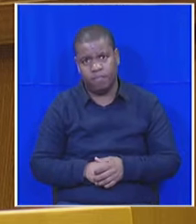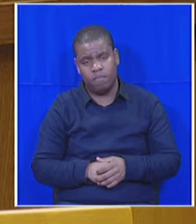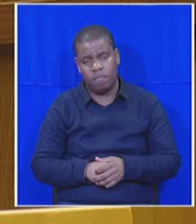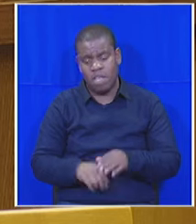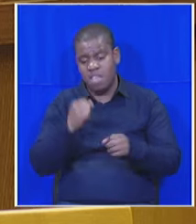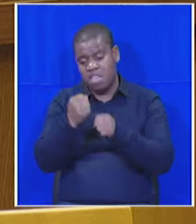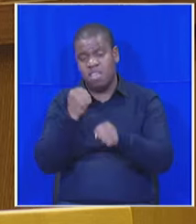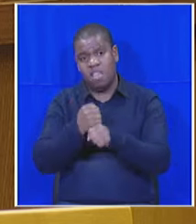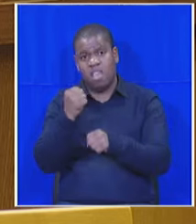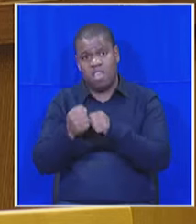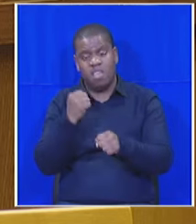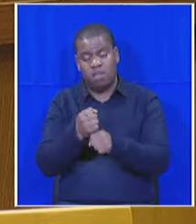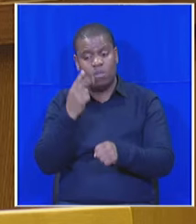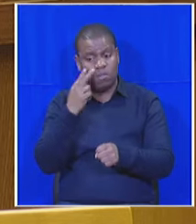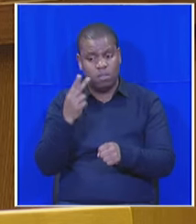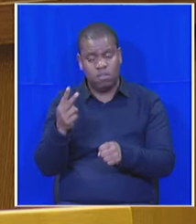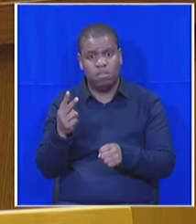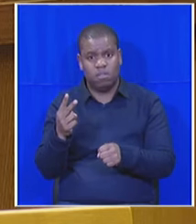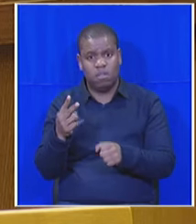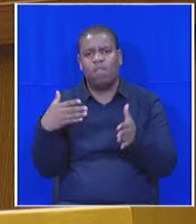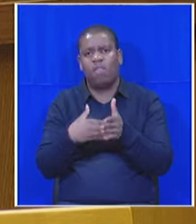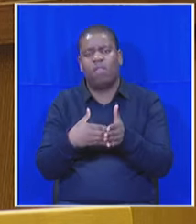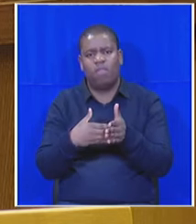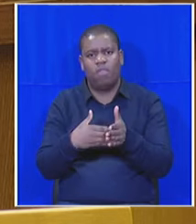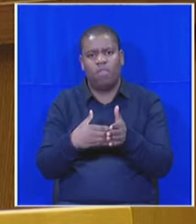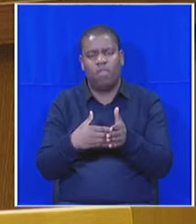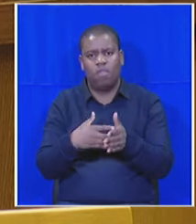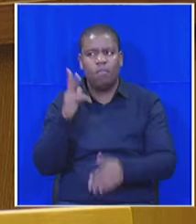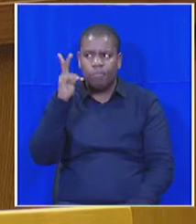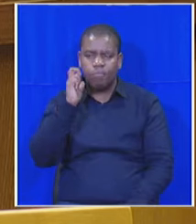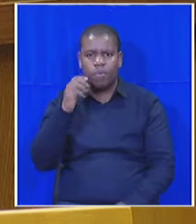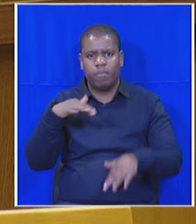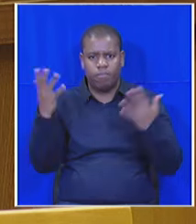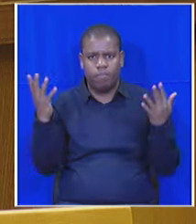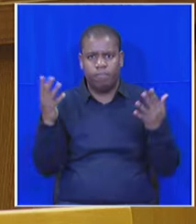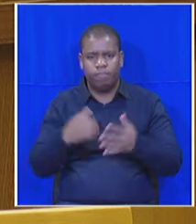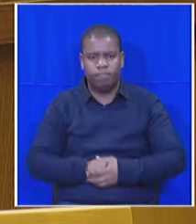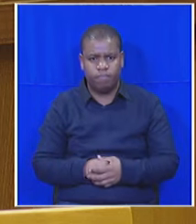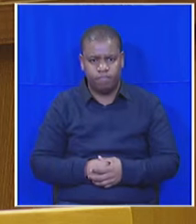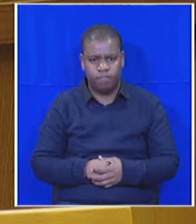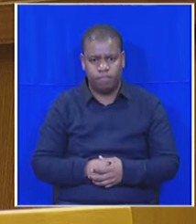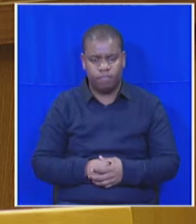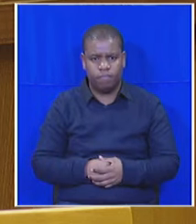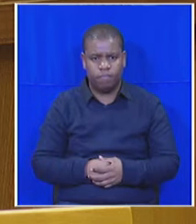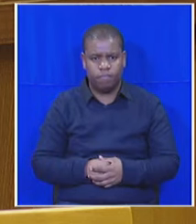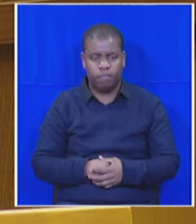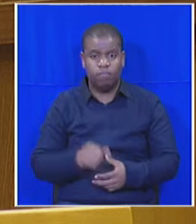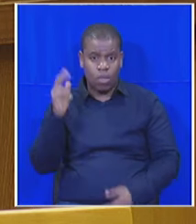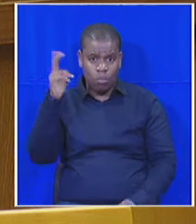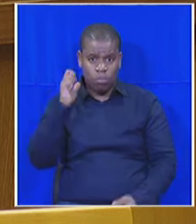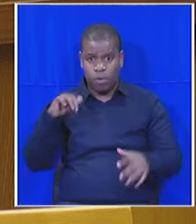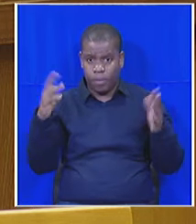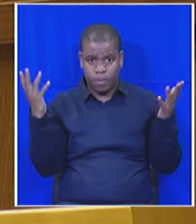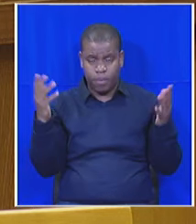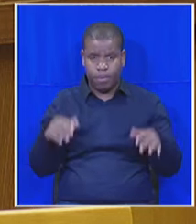rollout of new services. Budget rollovers are depriving our people of this prime and essential basic